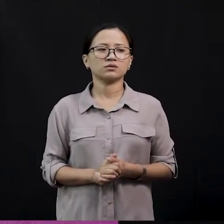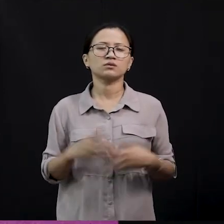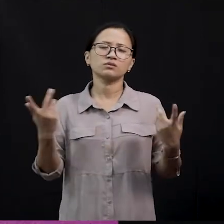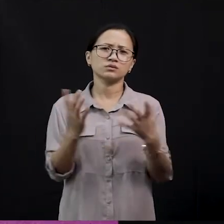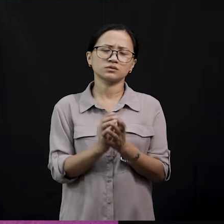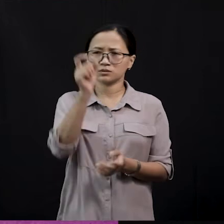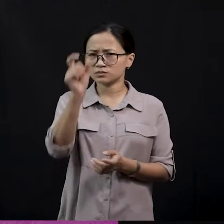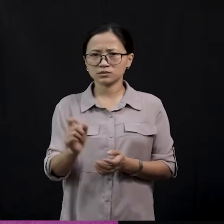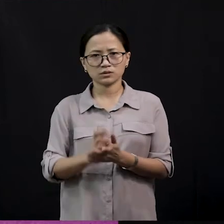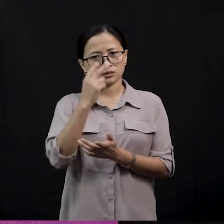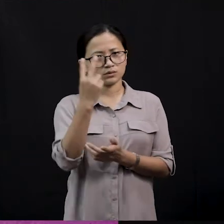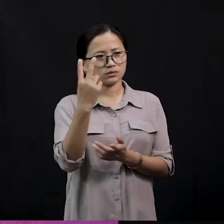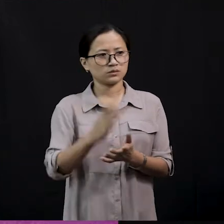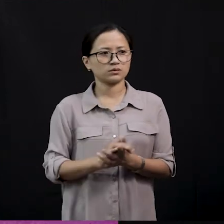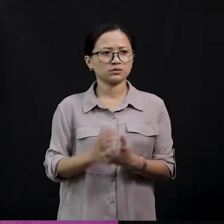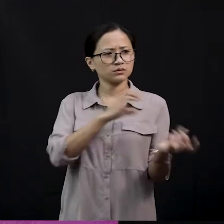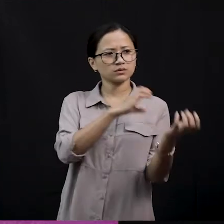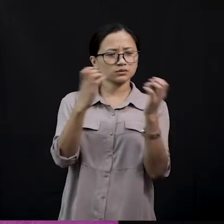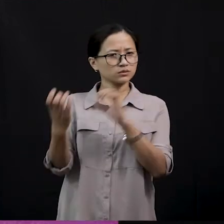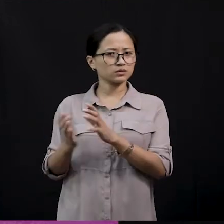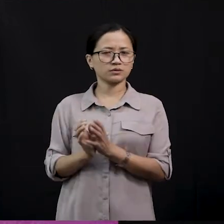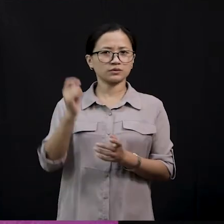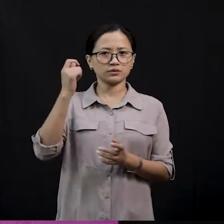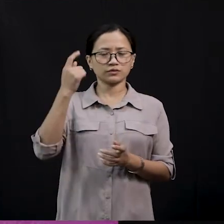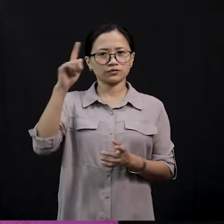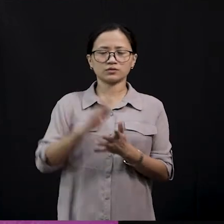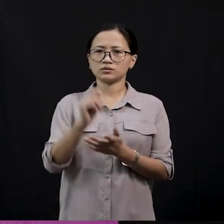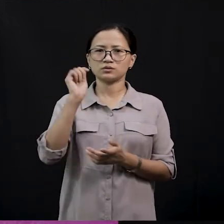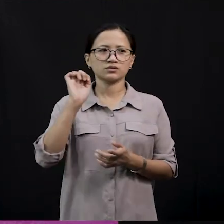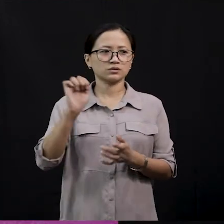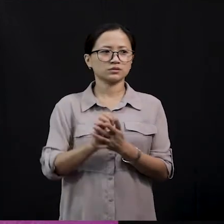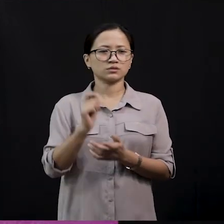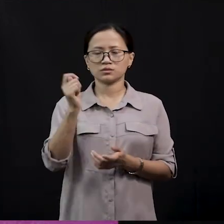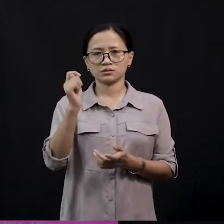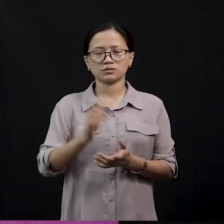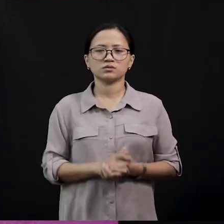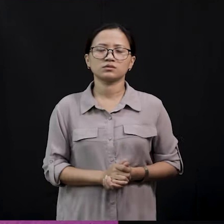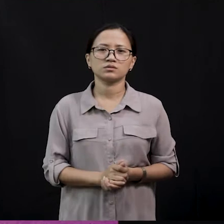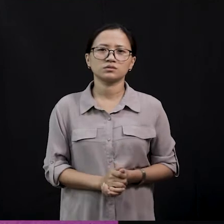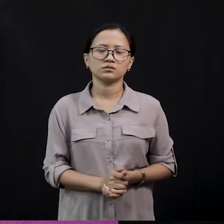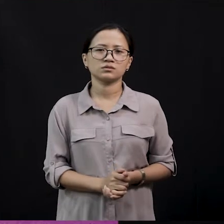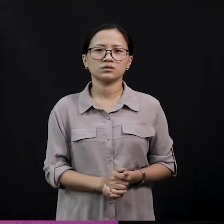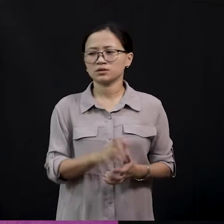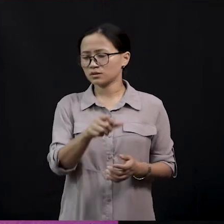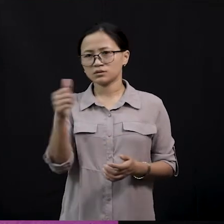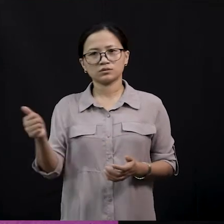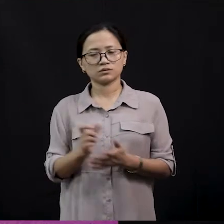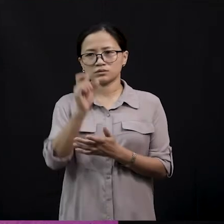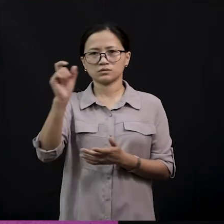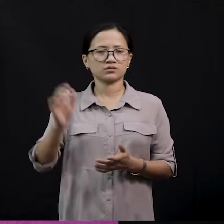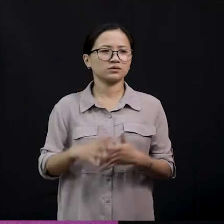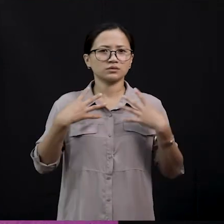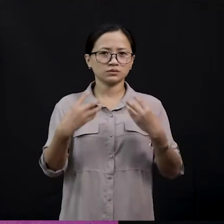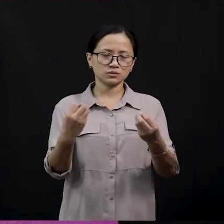What is the person seeking in exchange for his work? What is the bargain that he is looking for? In other words, he is